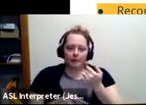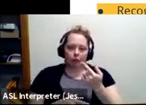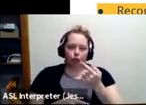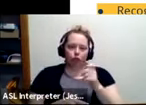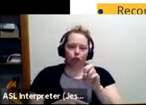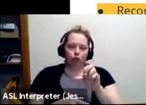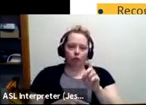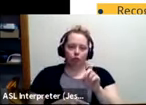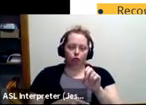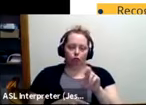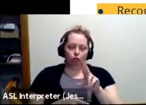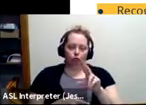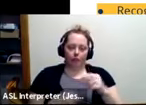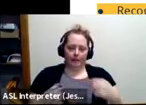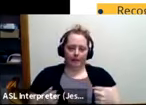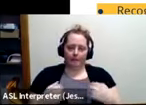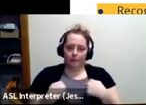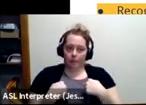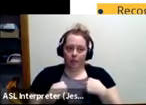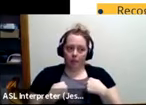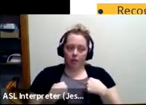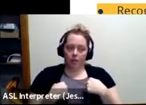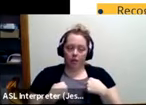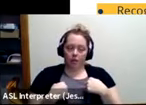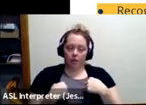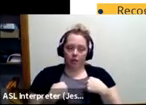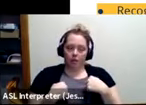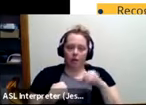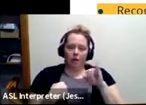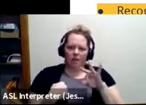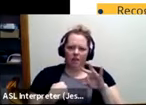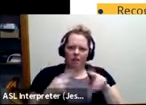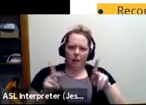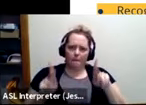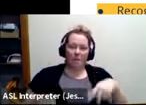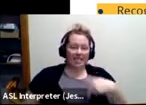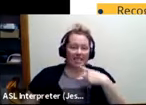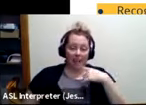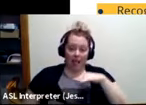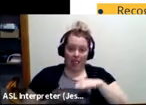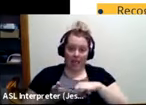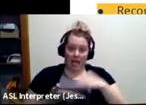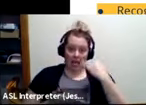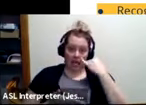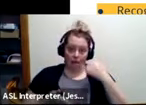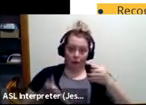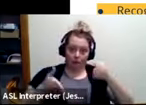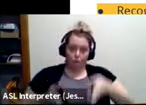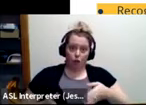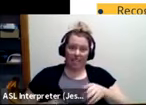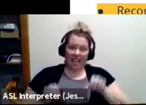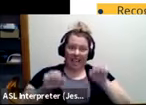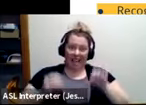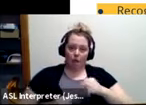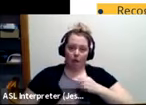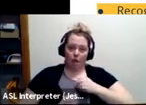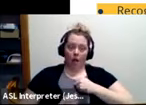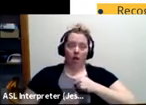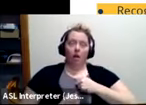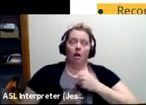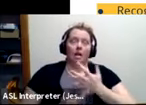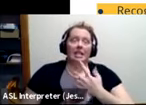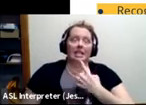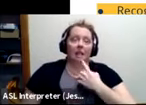would recognize that for someone to come up to you and to say, you misgendered me, is a huge leap of faith and a